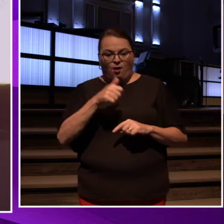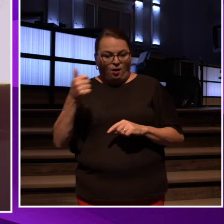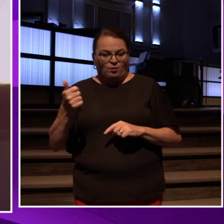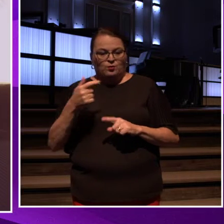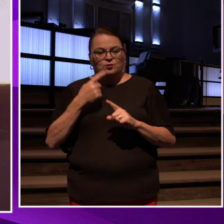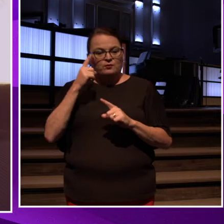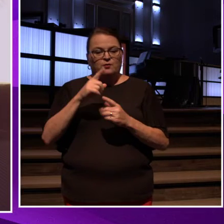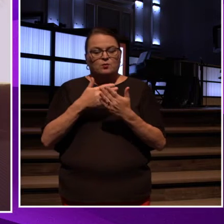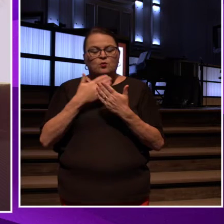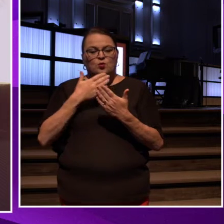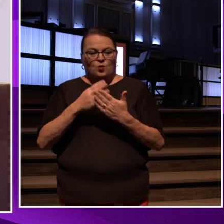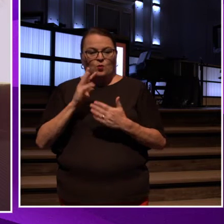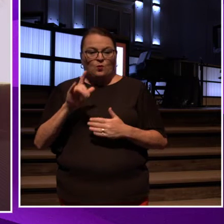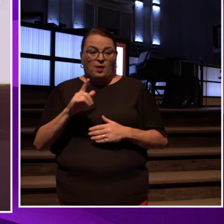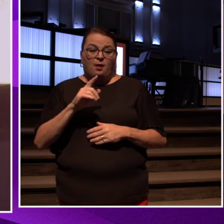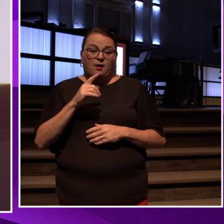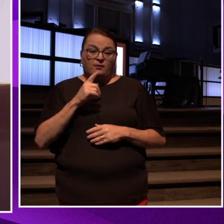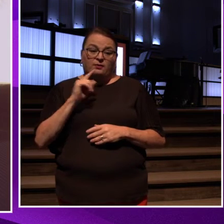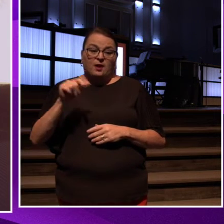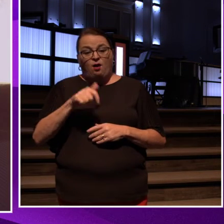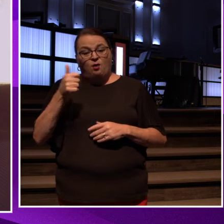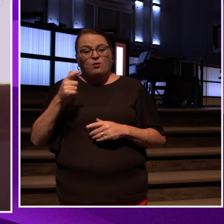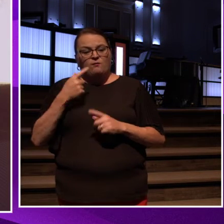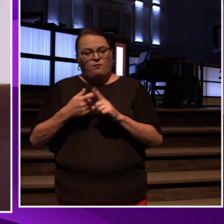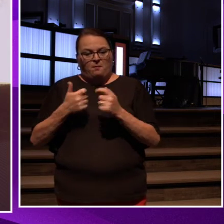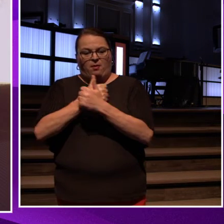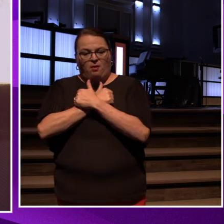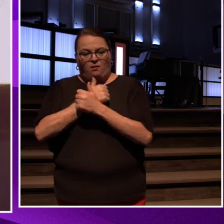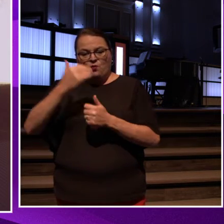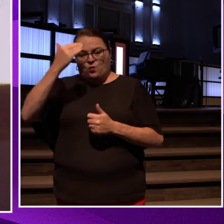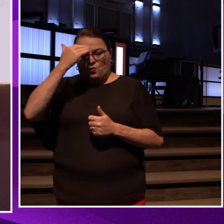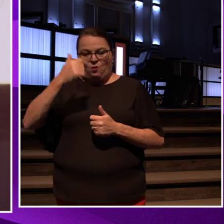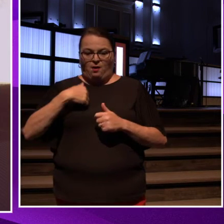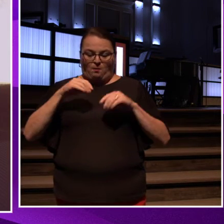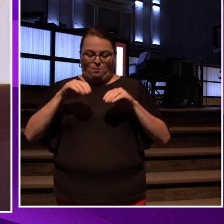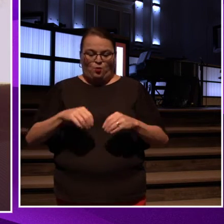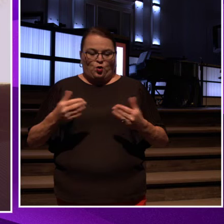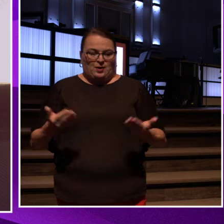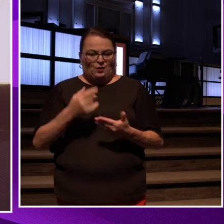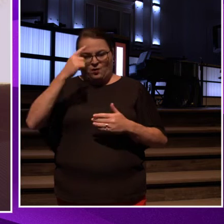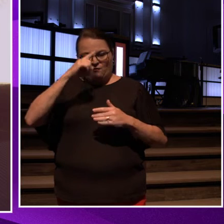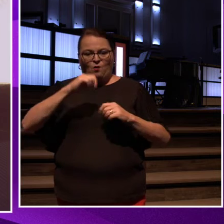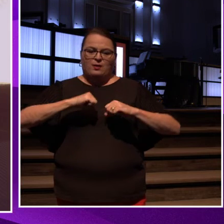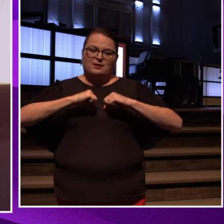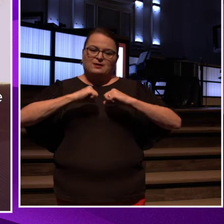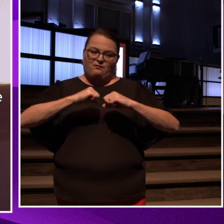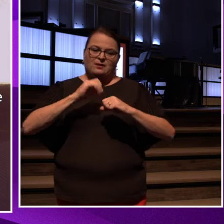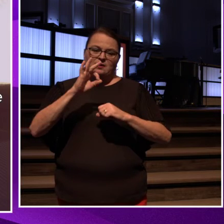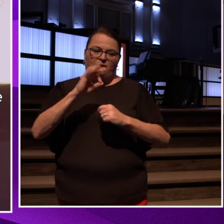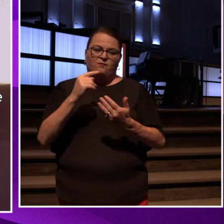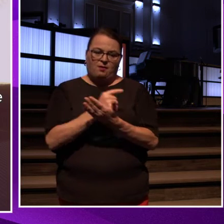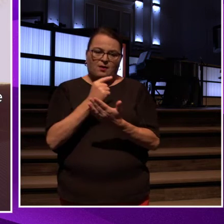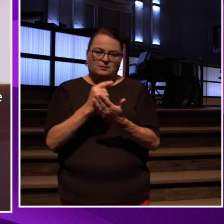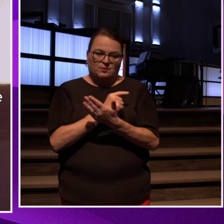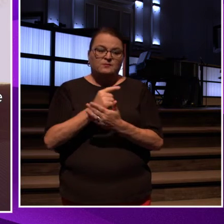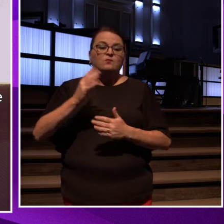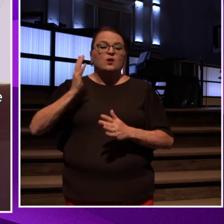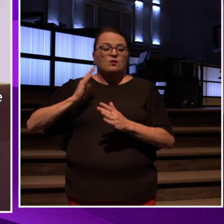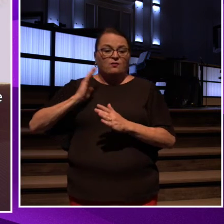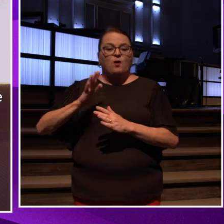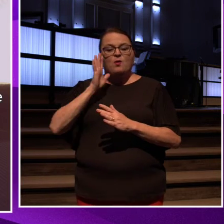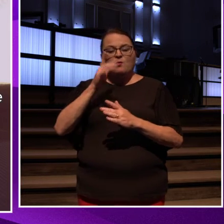goodwill. The latter do it out of love, knowing that I am put here for the defense of the gospel. The former proclaim Christ